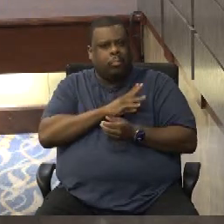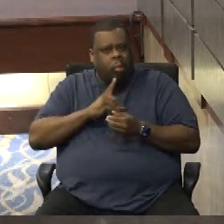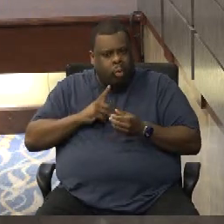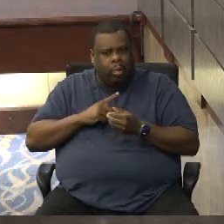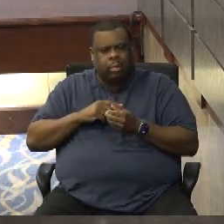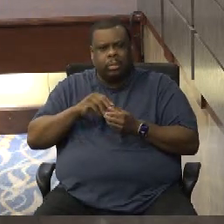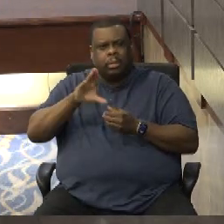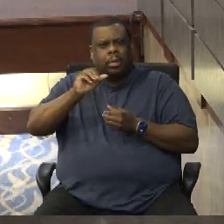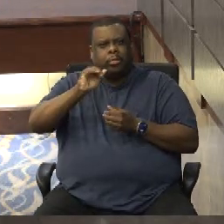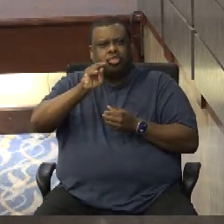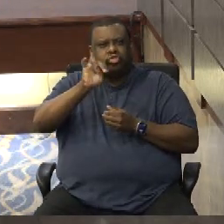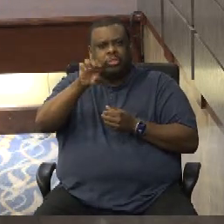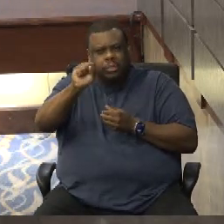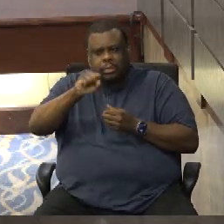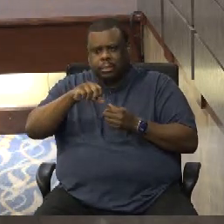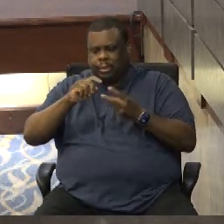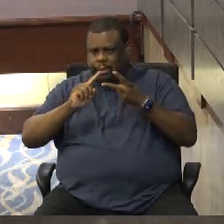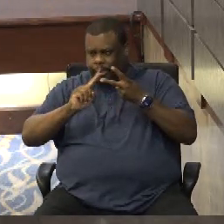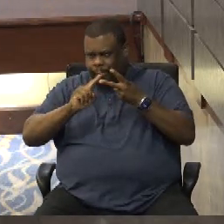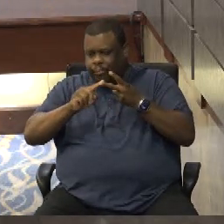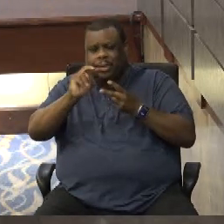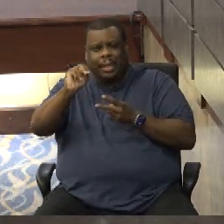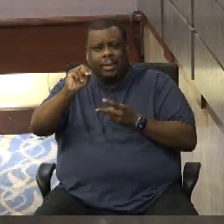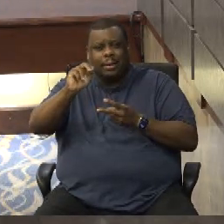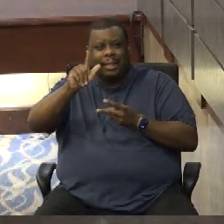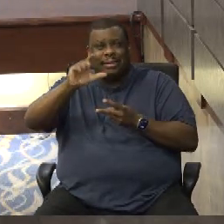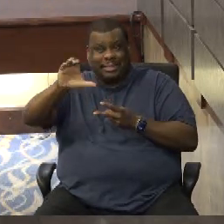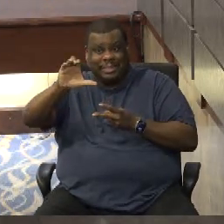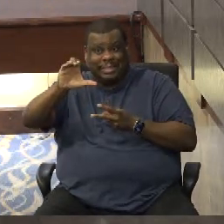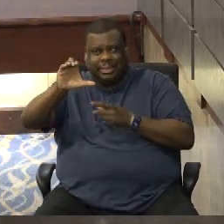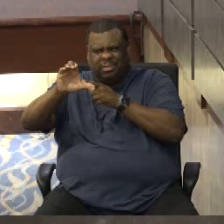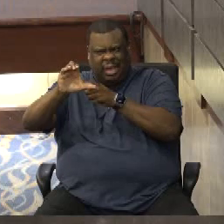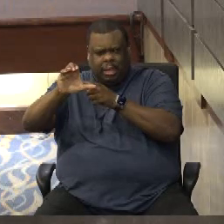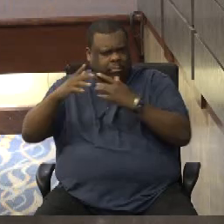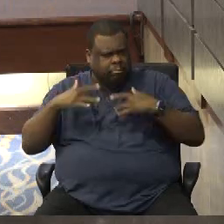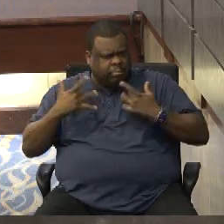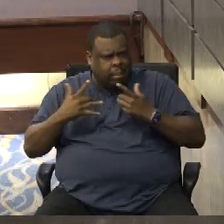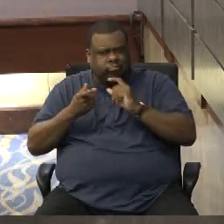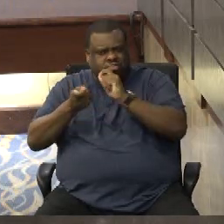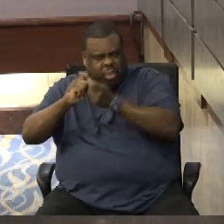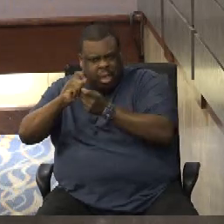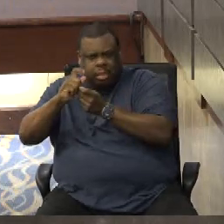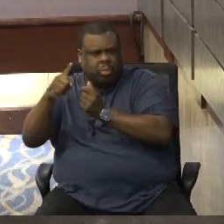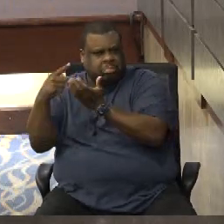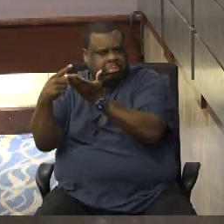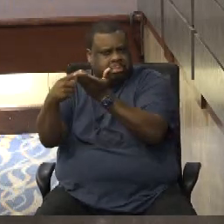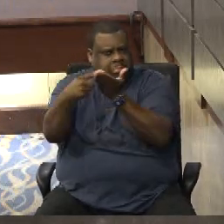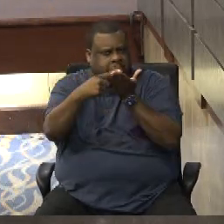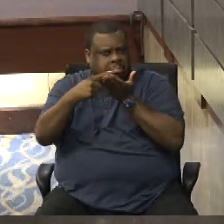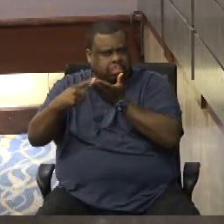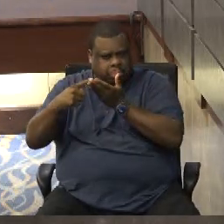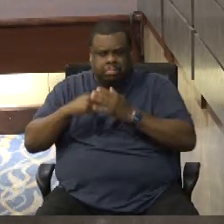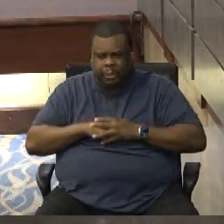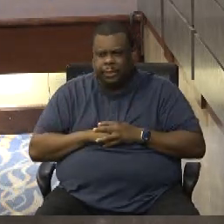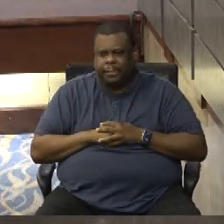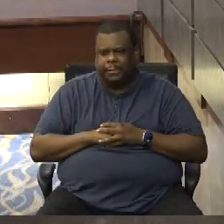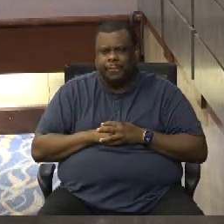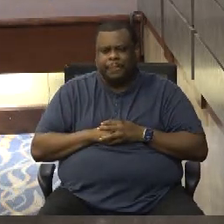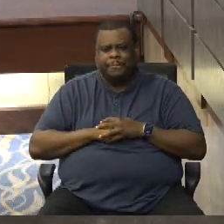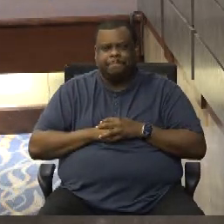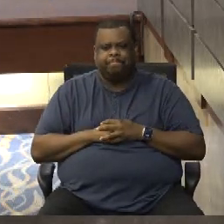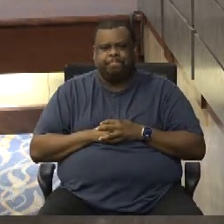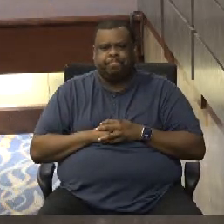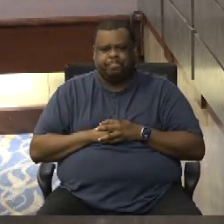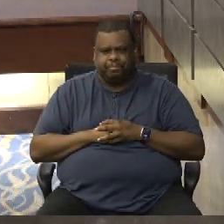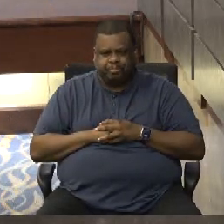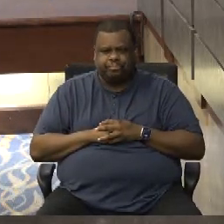item, and the second regarding the NOC, or National League of Cities, appointment of Councilmember Bearfield to the Race, Equity, and Leadership